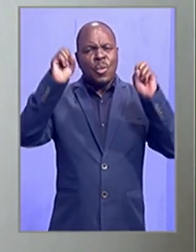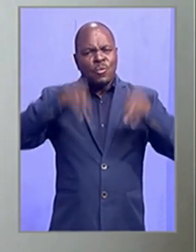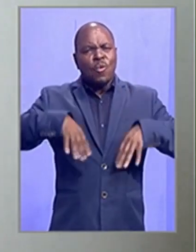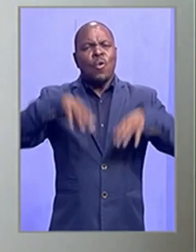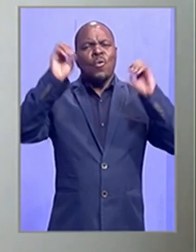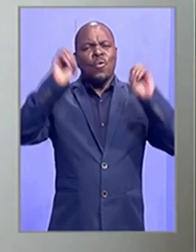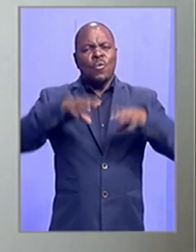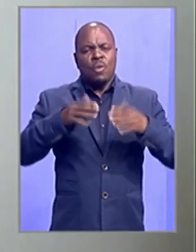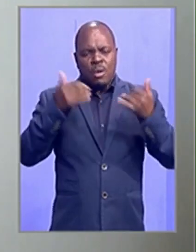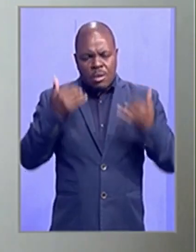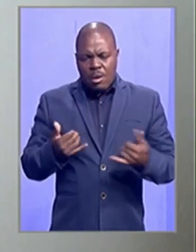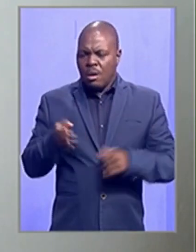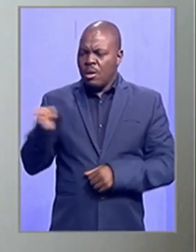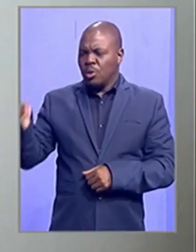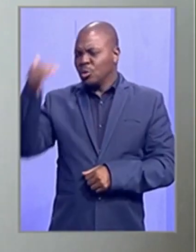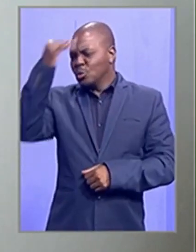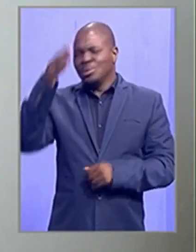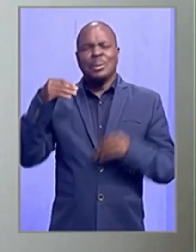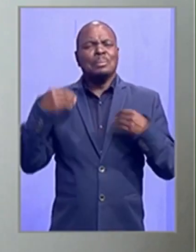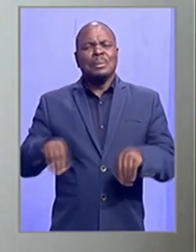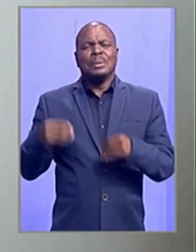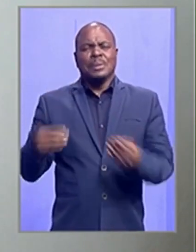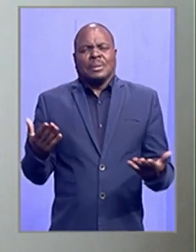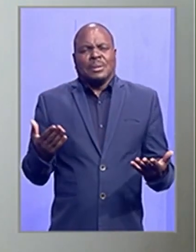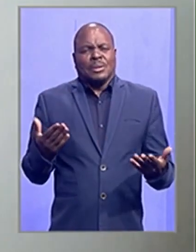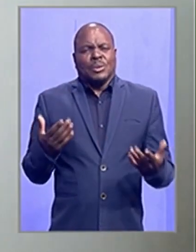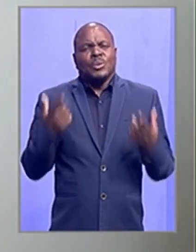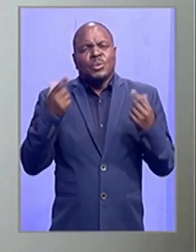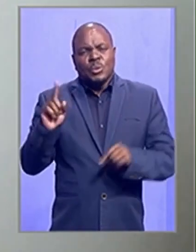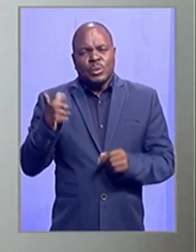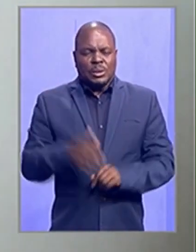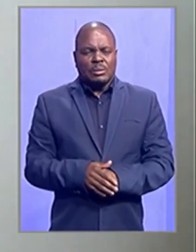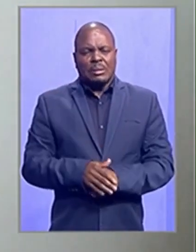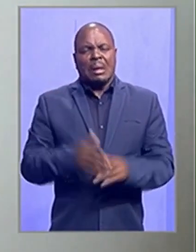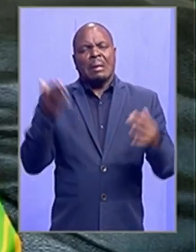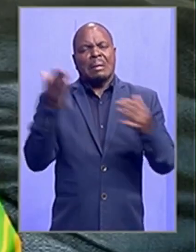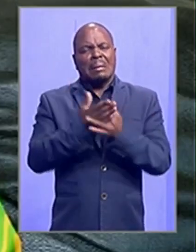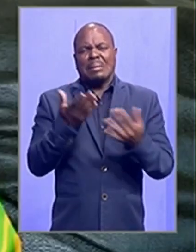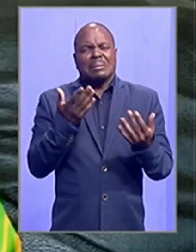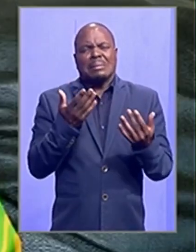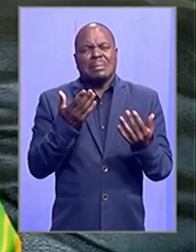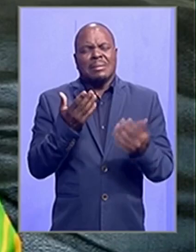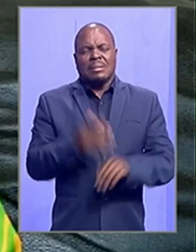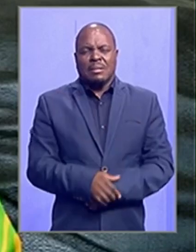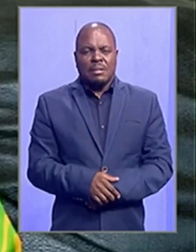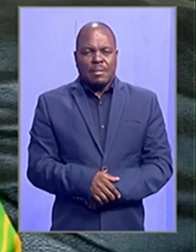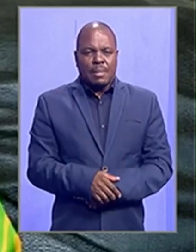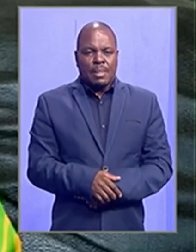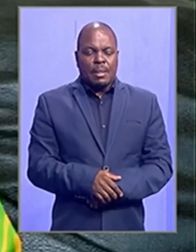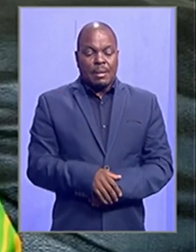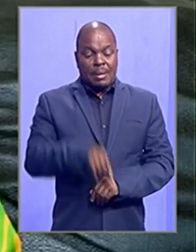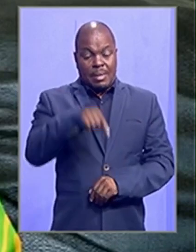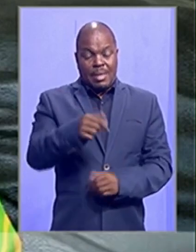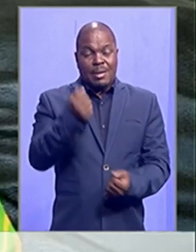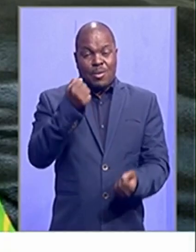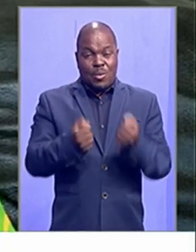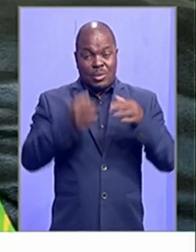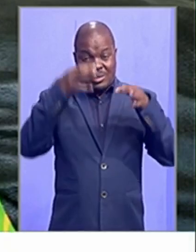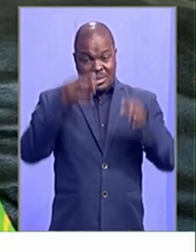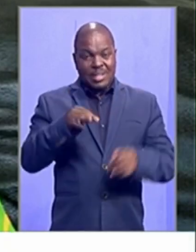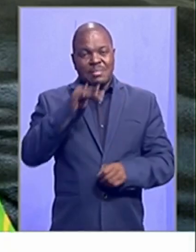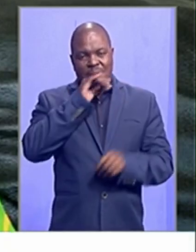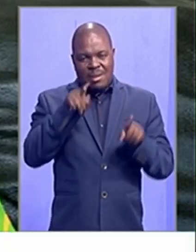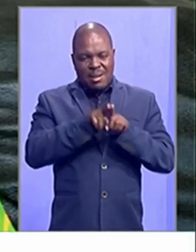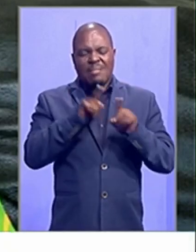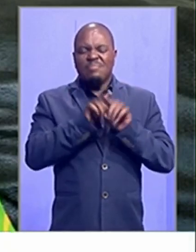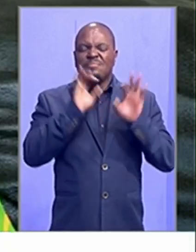shedding. Zuma is busy with senseless cases. The judgment gives credence to the long-held